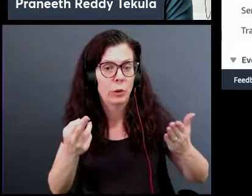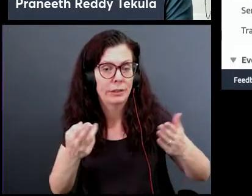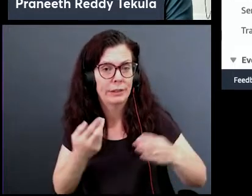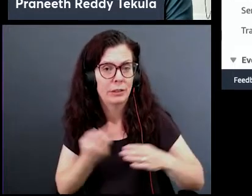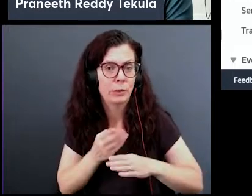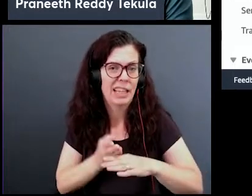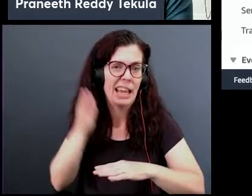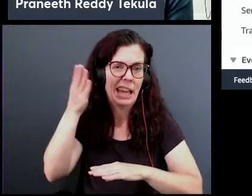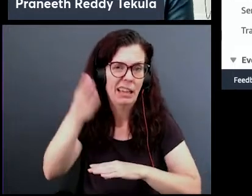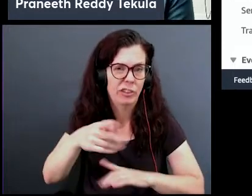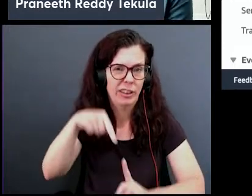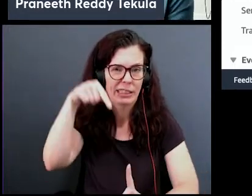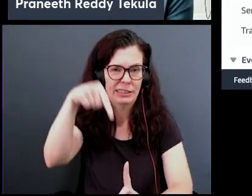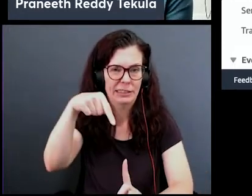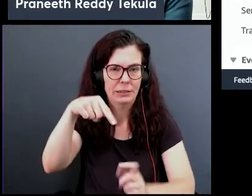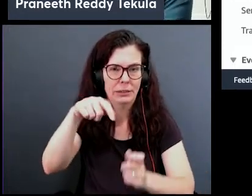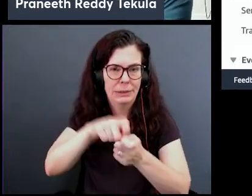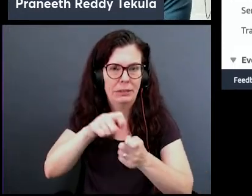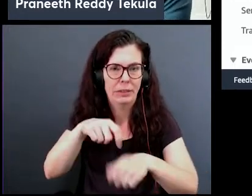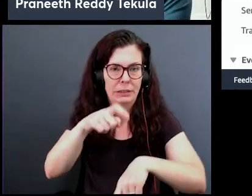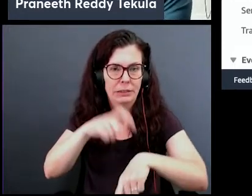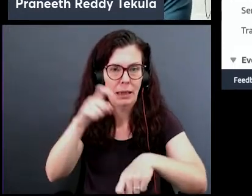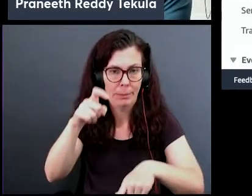time. Uh,